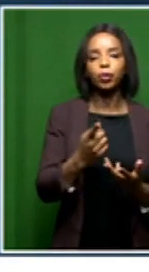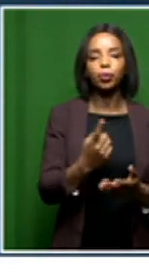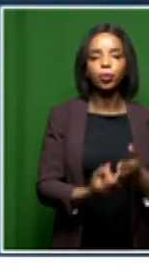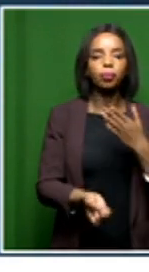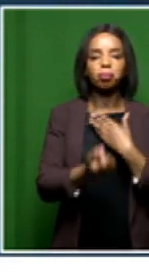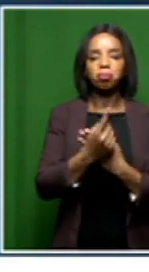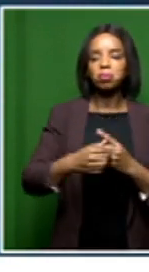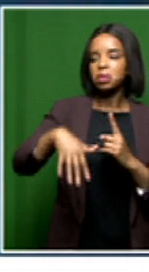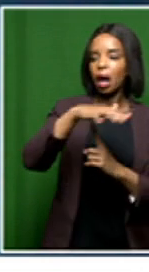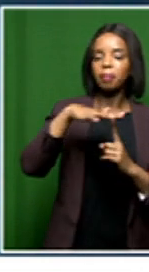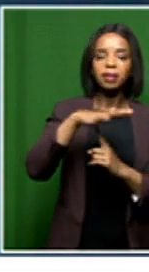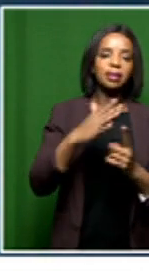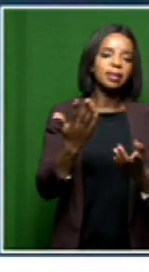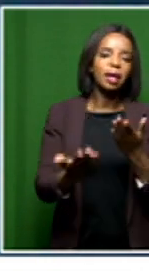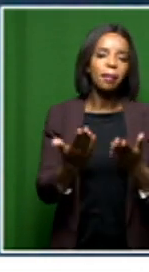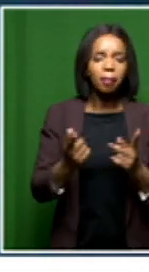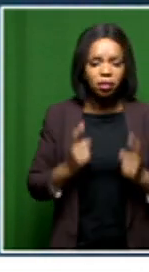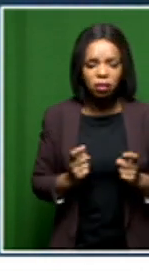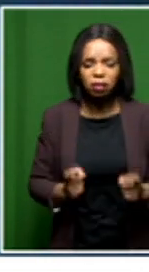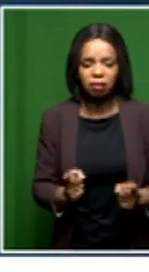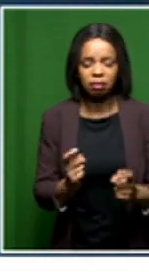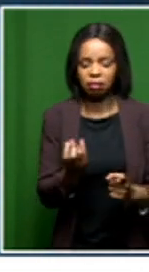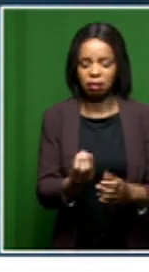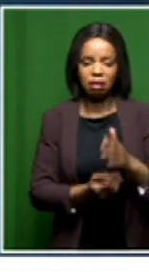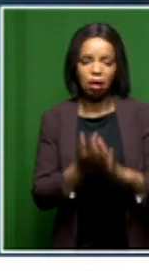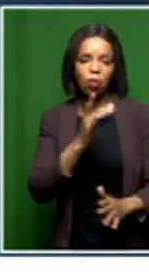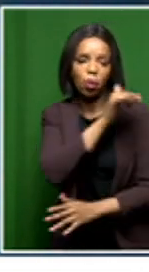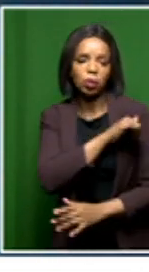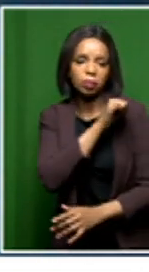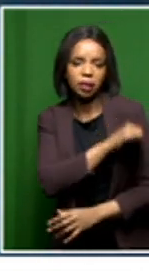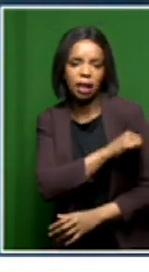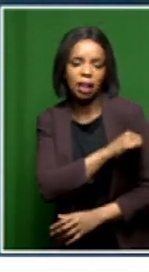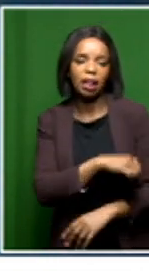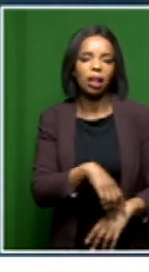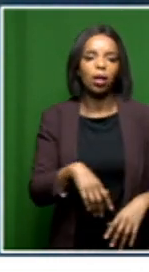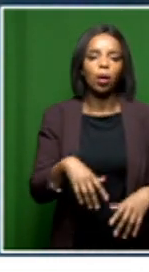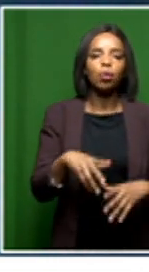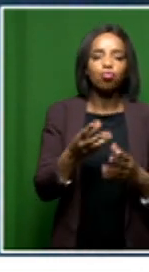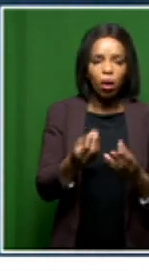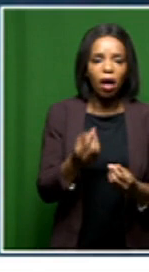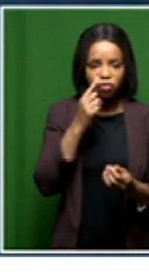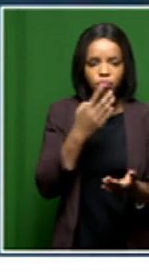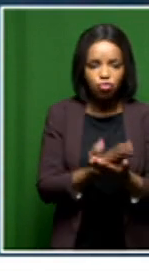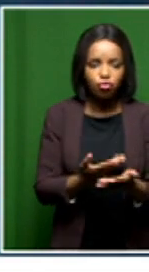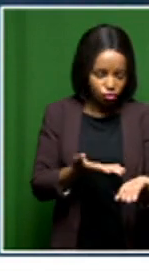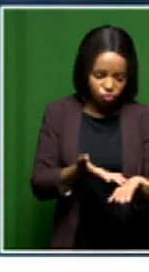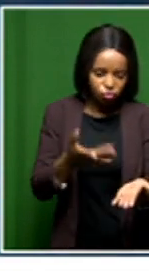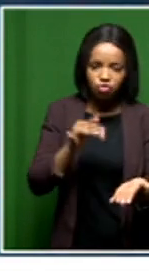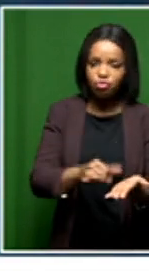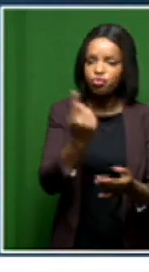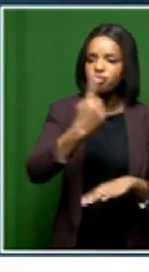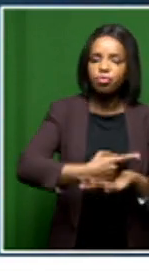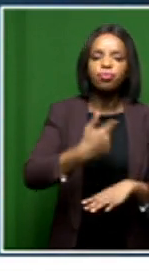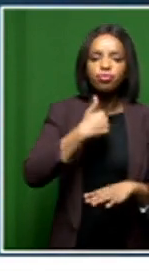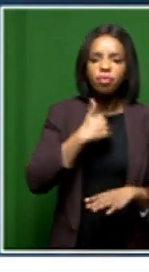certain circumstances, maybe you are rushing a child to hospital, and perhaps you have got all the necessary documentation to prove that indeed